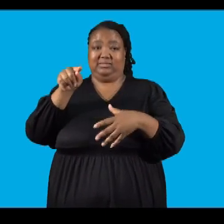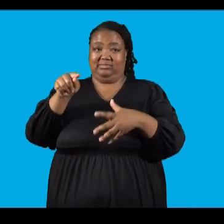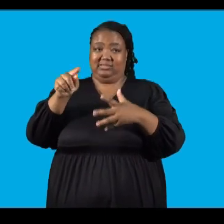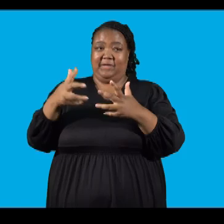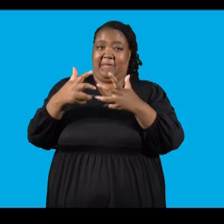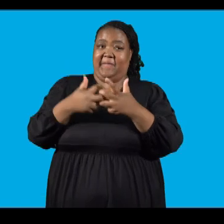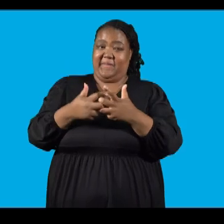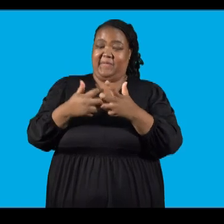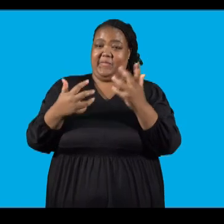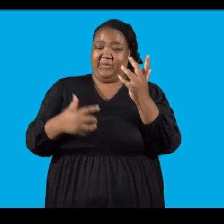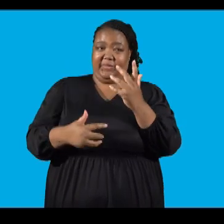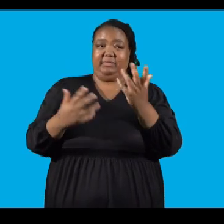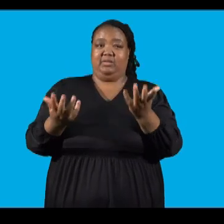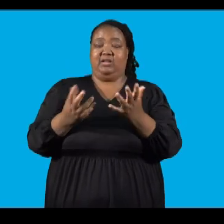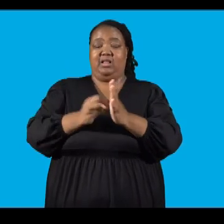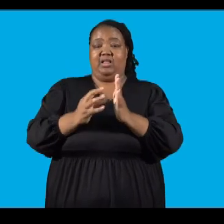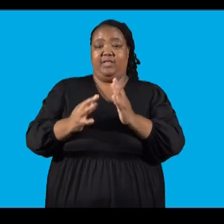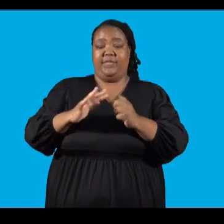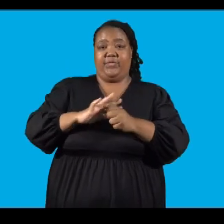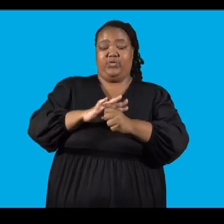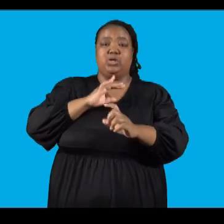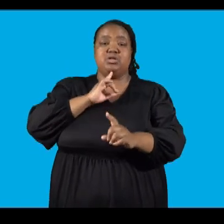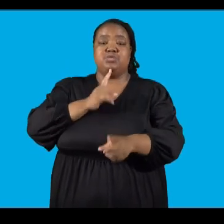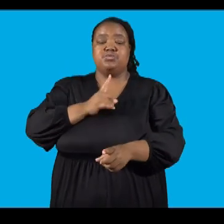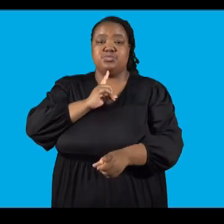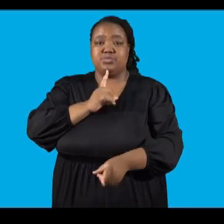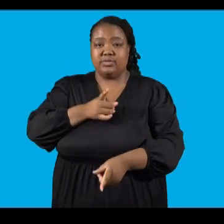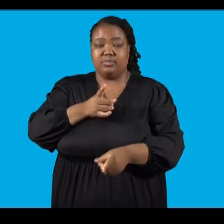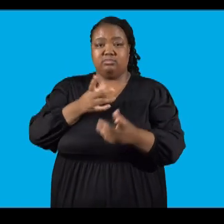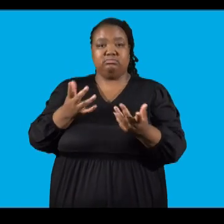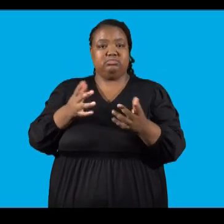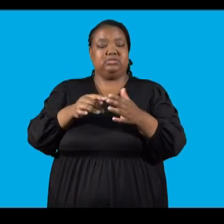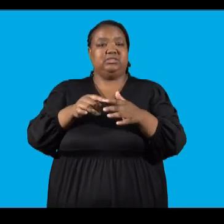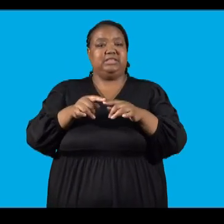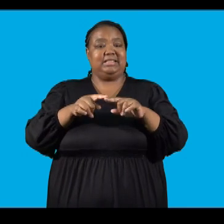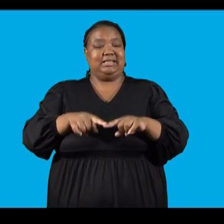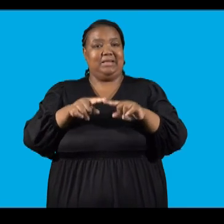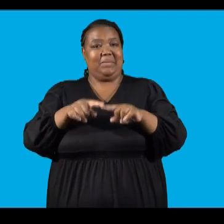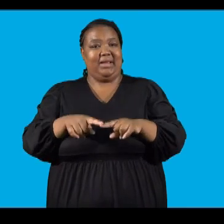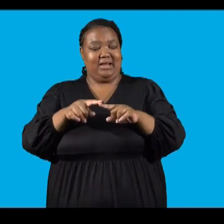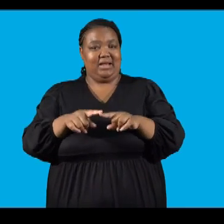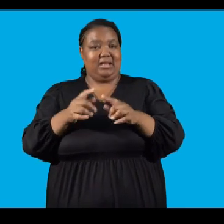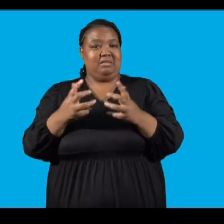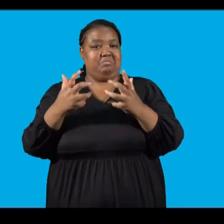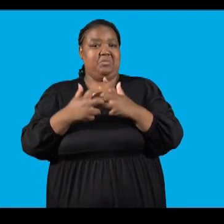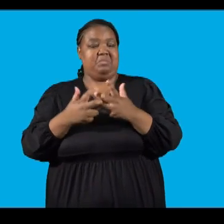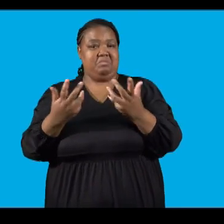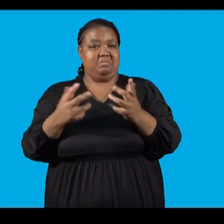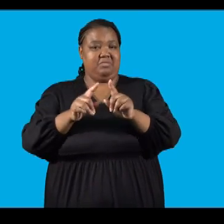to the graph. Learners could not fully relate their responses to mutual dependence